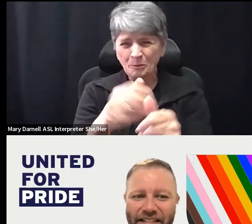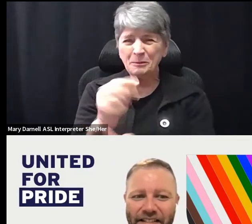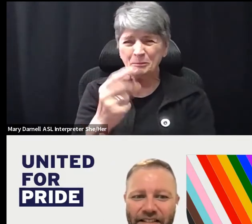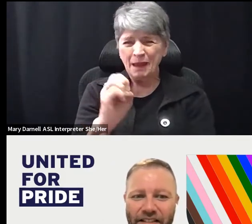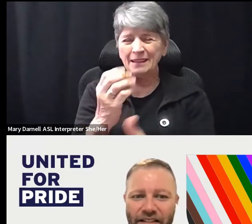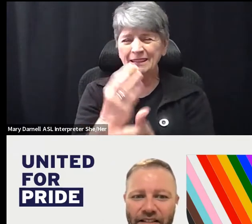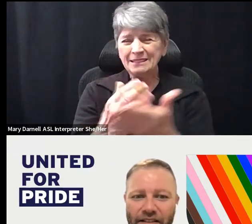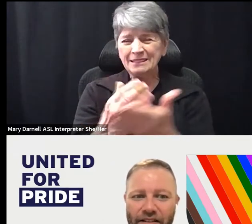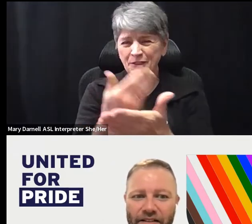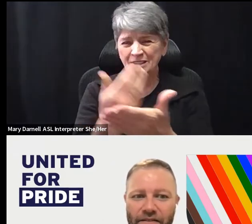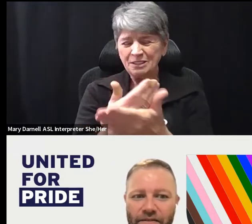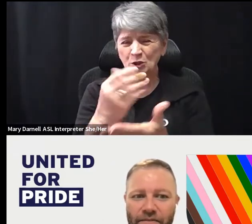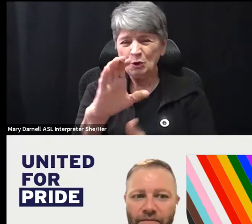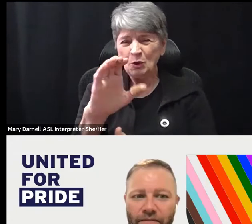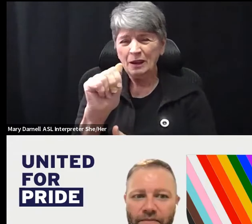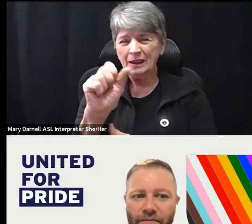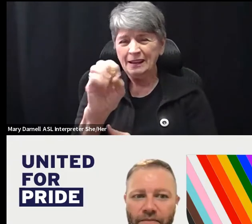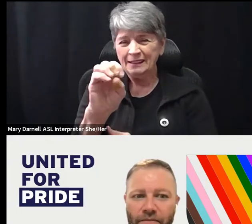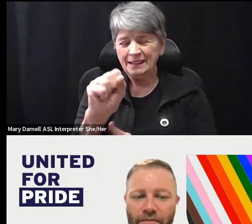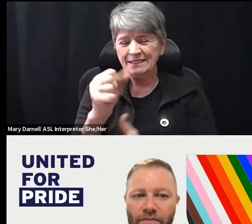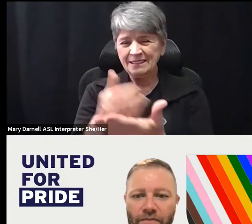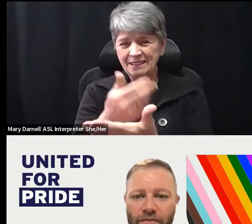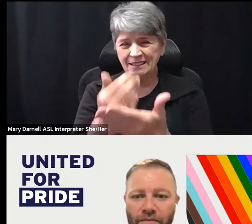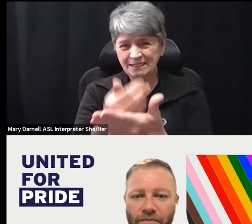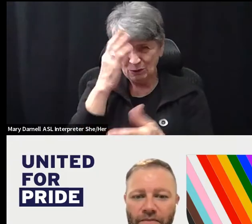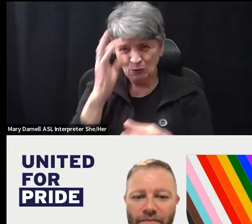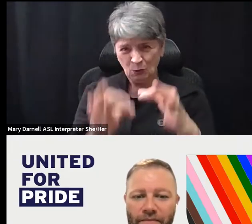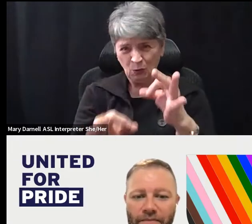newly constituted court has really wrought a revolution in this area.